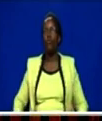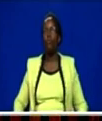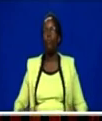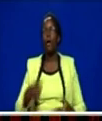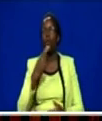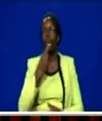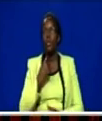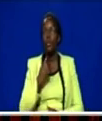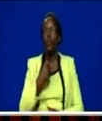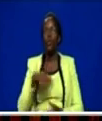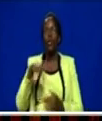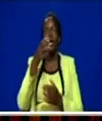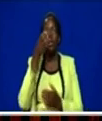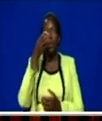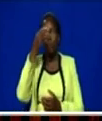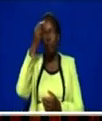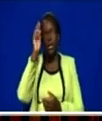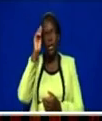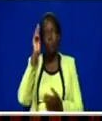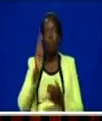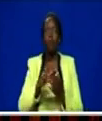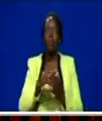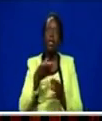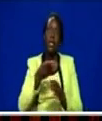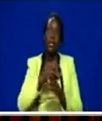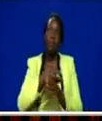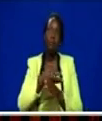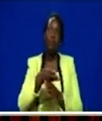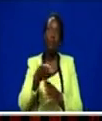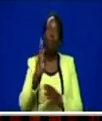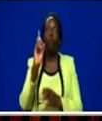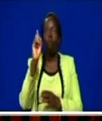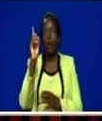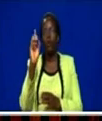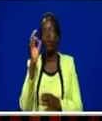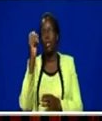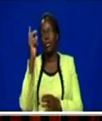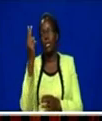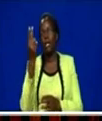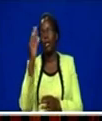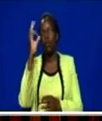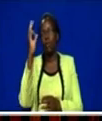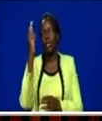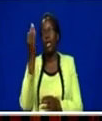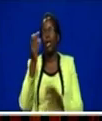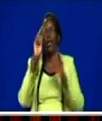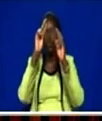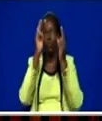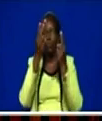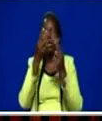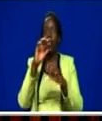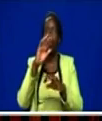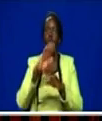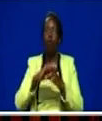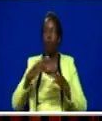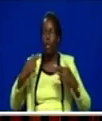this is an item of Form 1 and maybe our second or third topic about human wants.